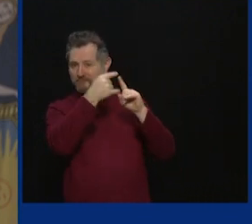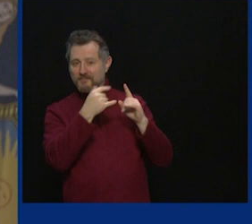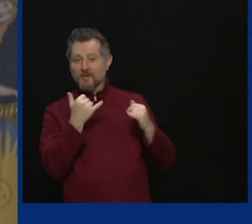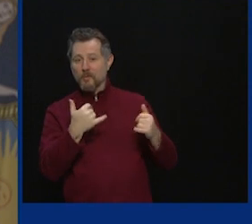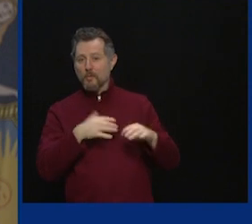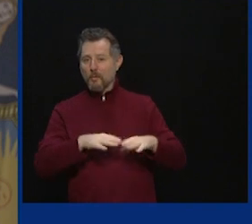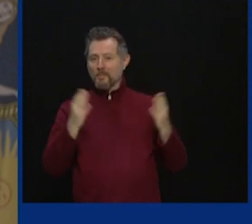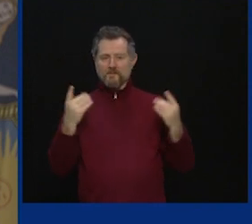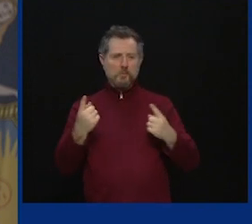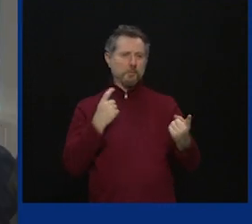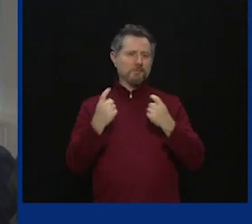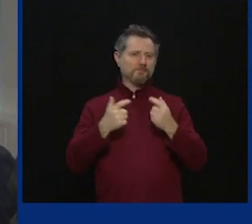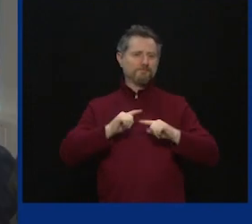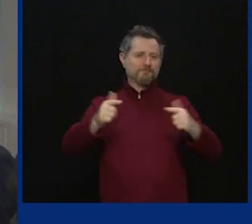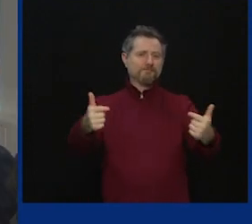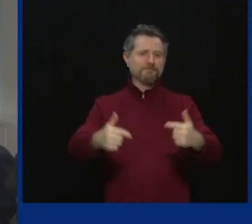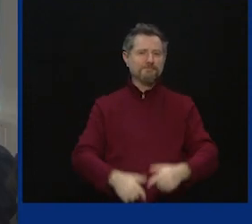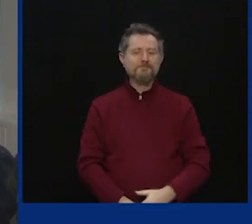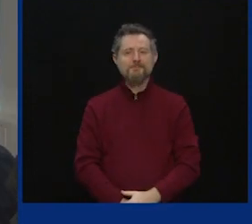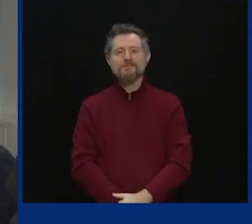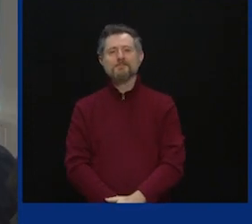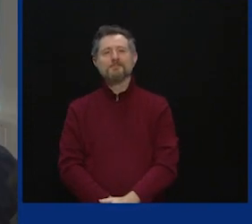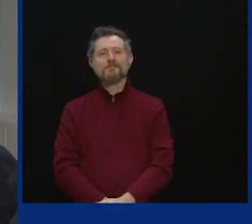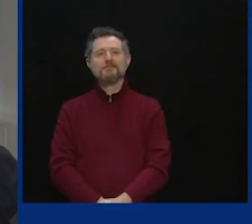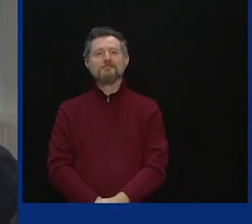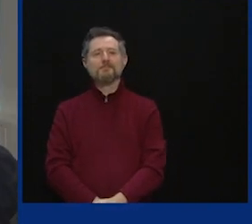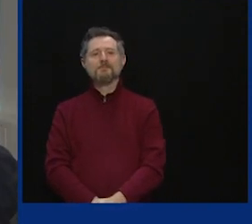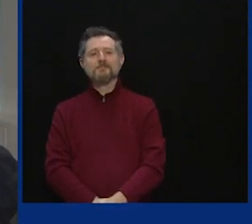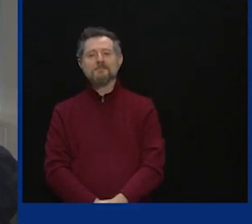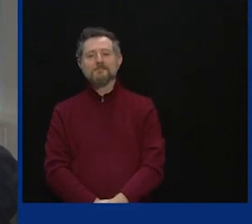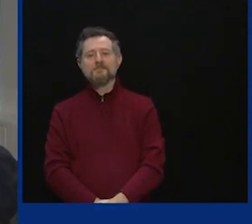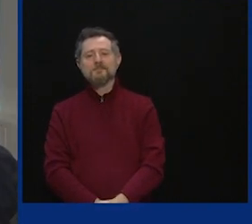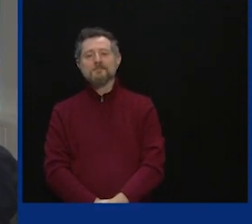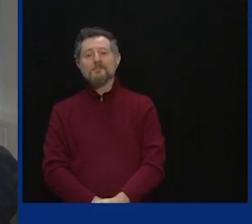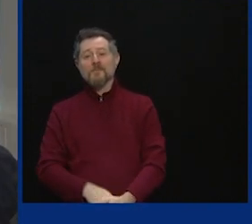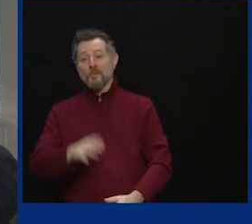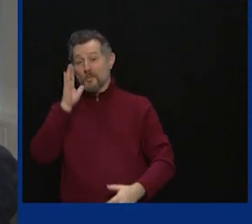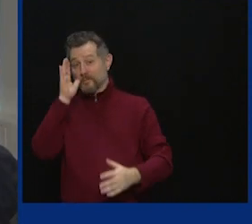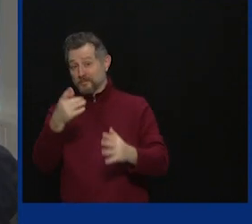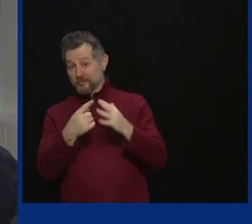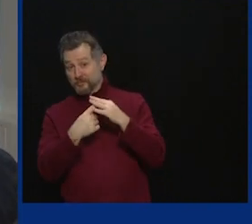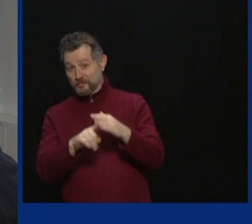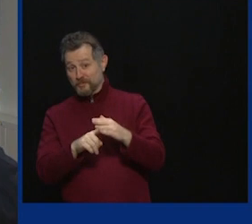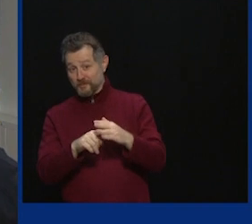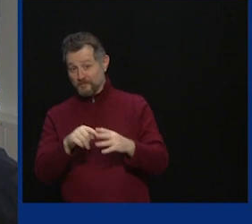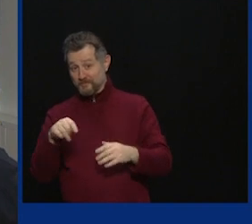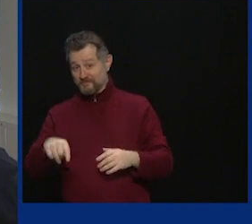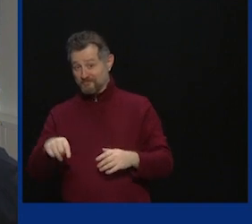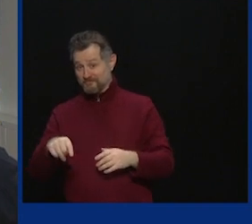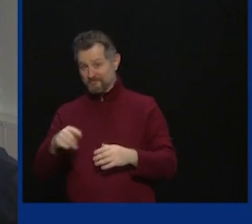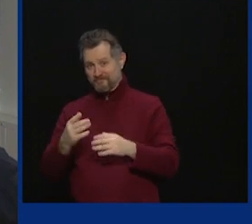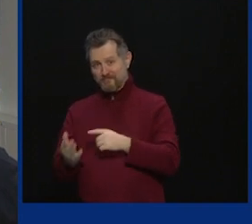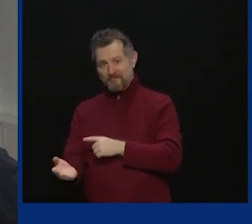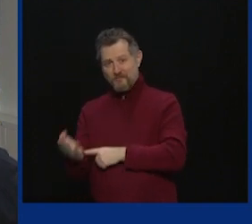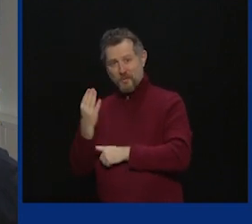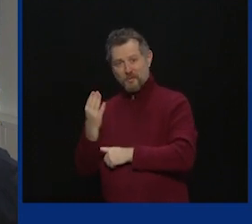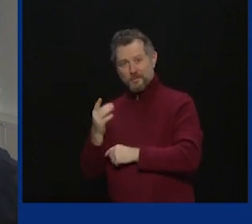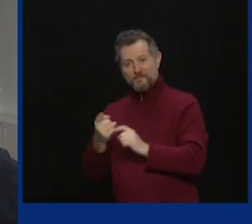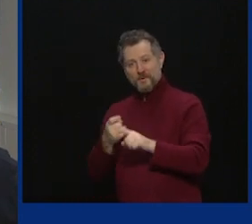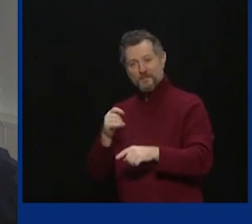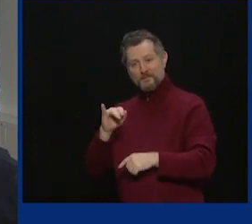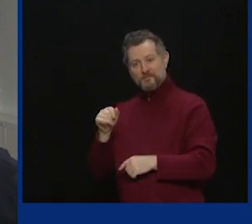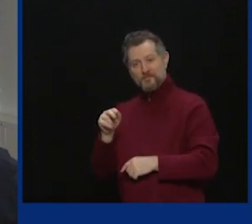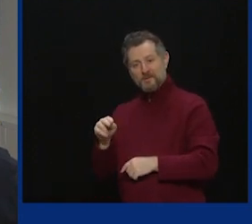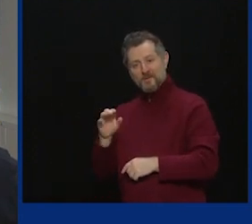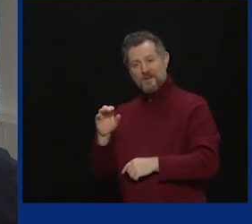questions. Thank you very much, Governor. We're going to start off on Zoom this morning. Your first question comes from John Campbell at WNYC.